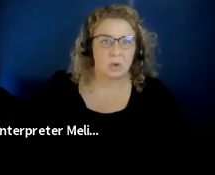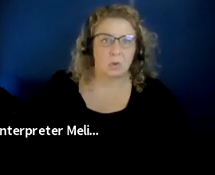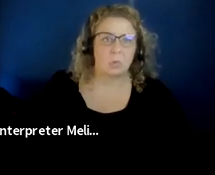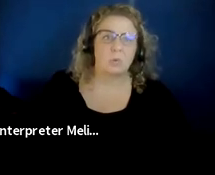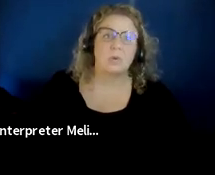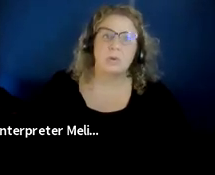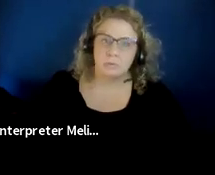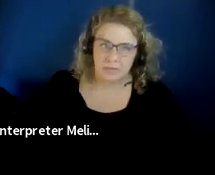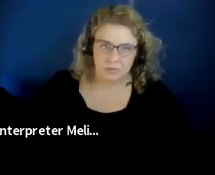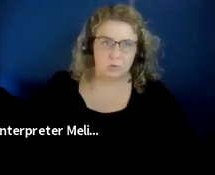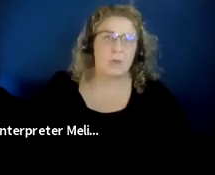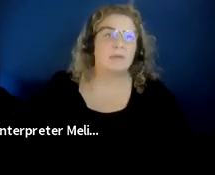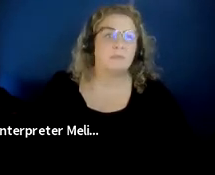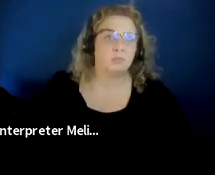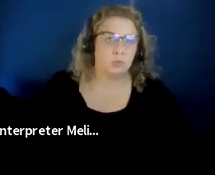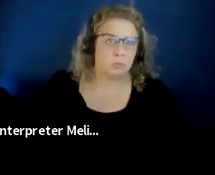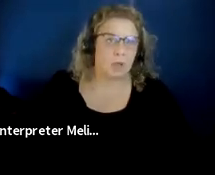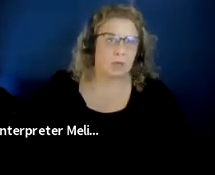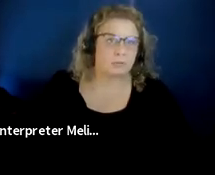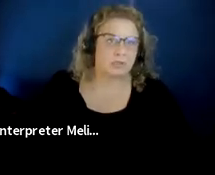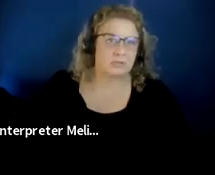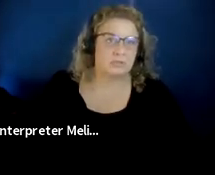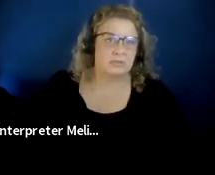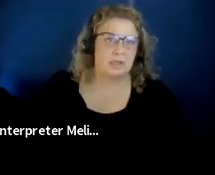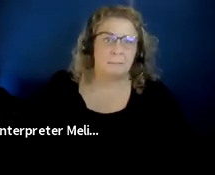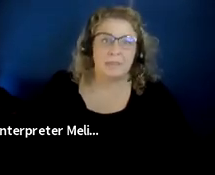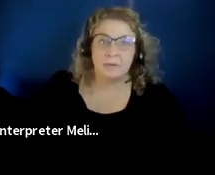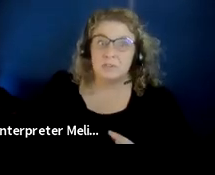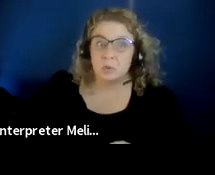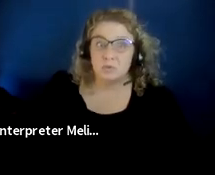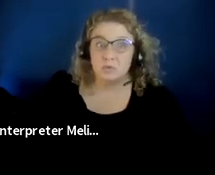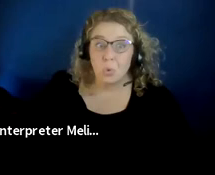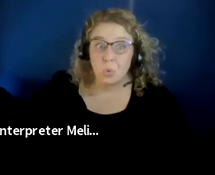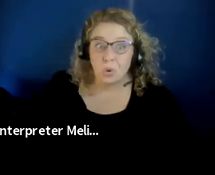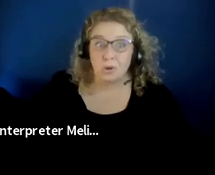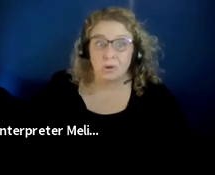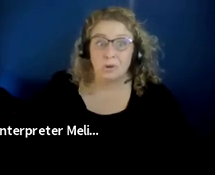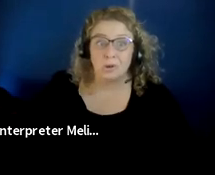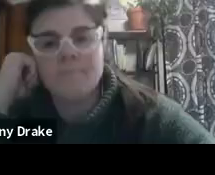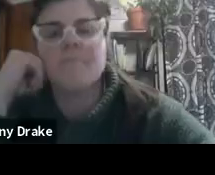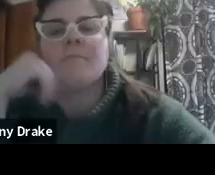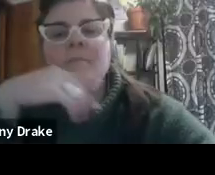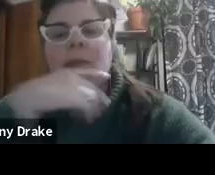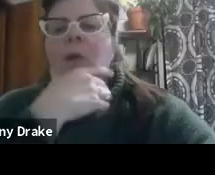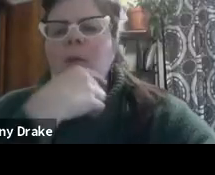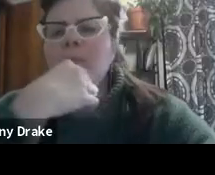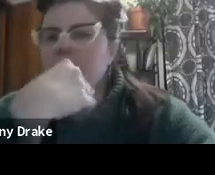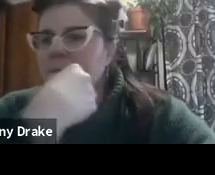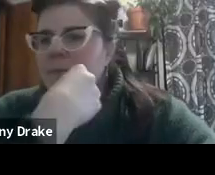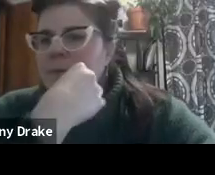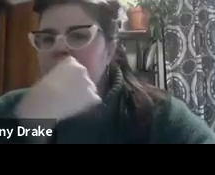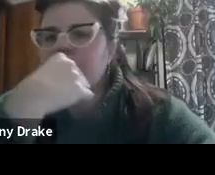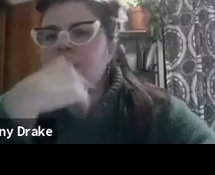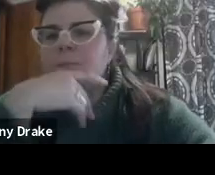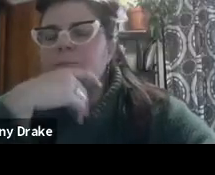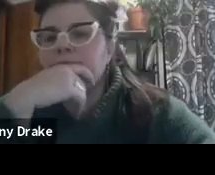So they do have room options, but there is no door. Mm. How come? So there's